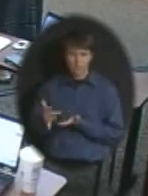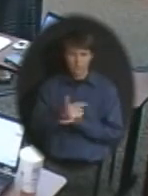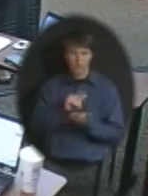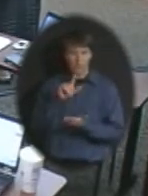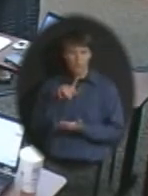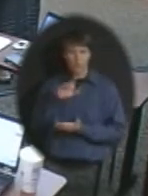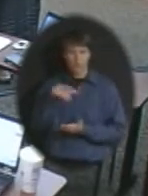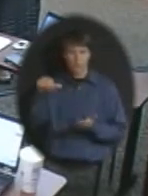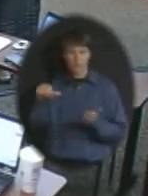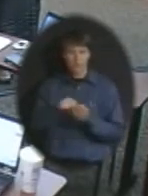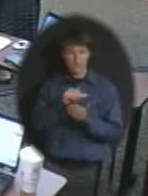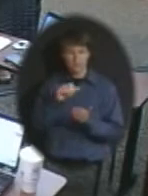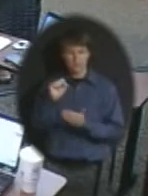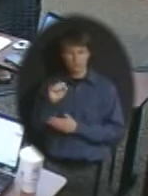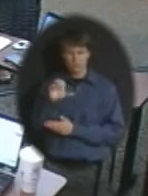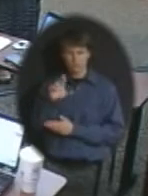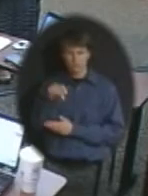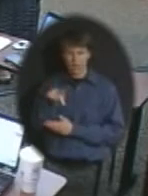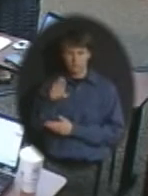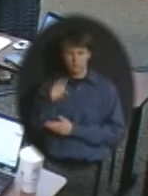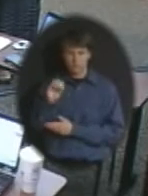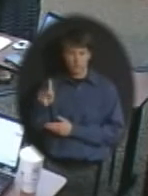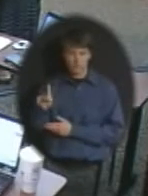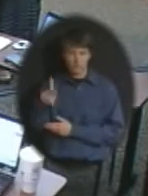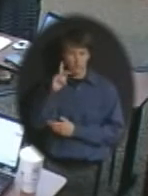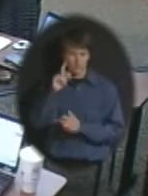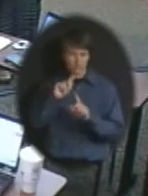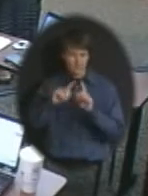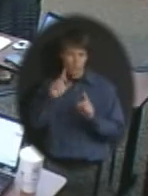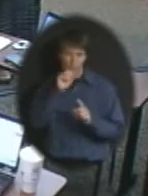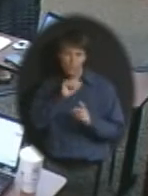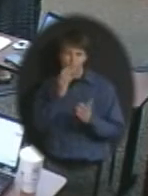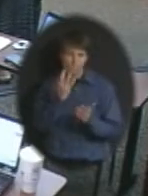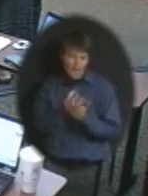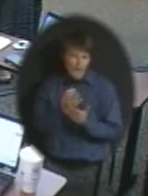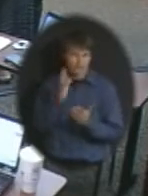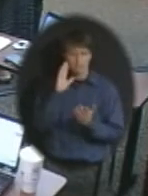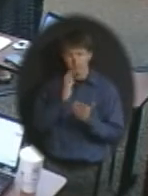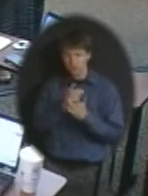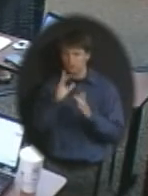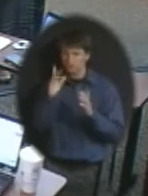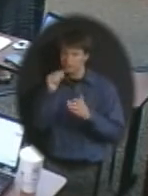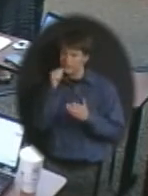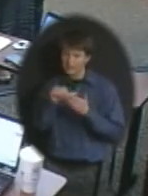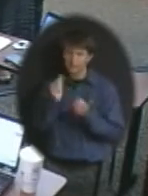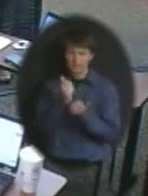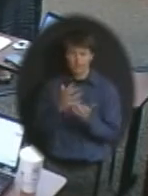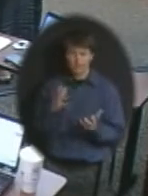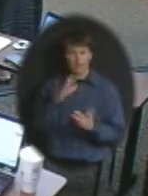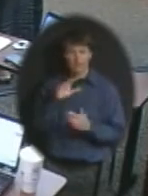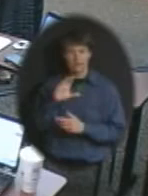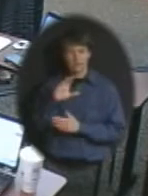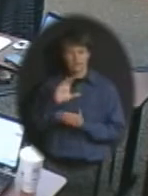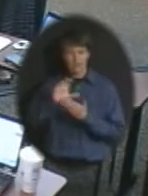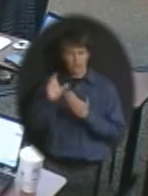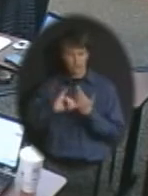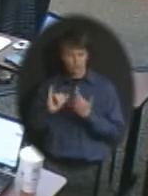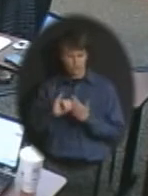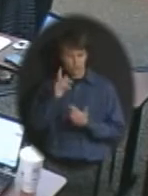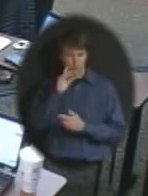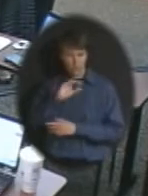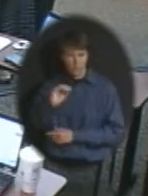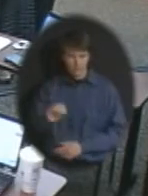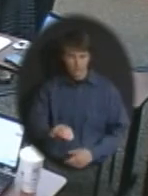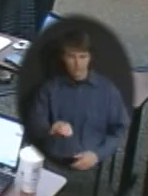scrapbook of old photographs, articles, facts, letters, and legends about Olathe, as well as a bicentennial calendar. As a member of Johnson County